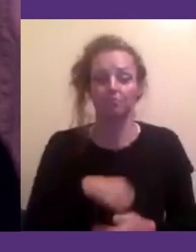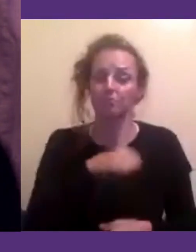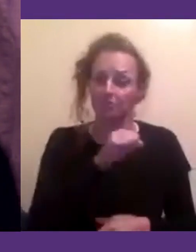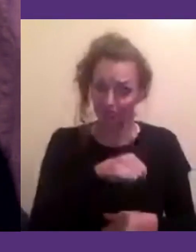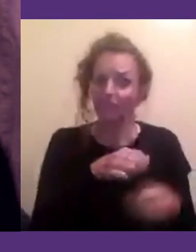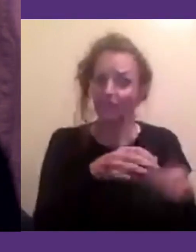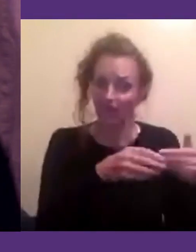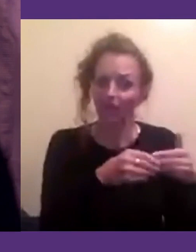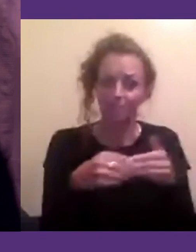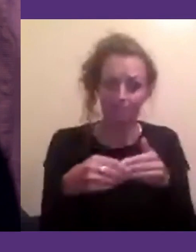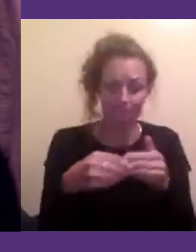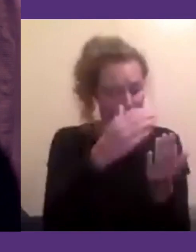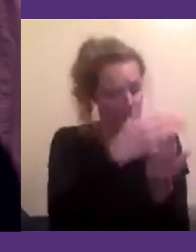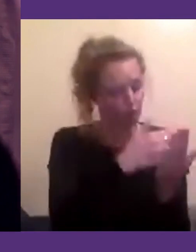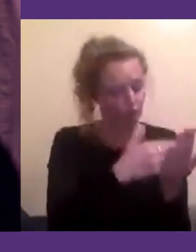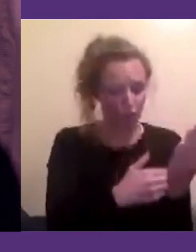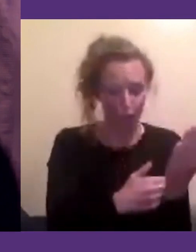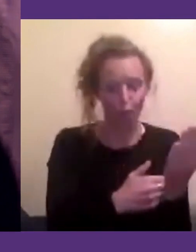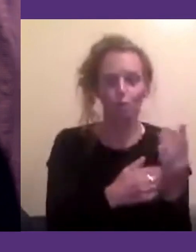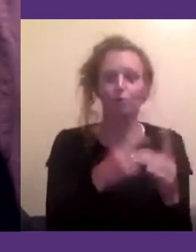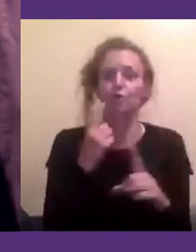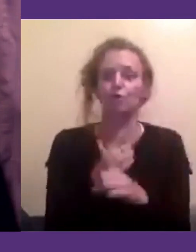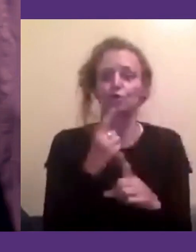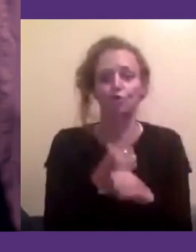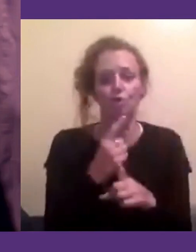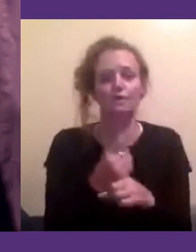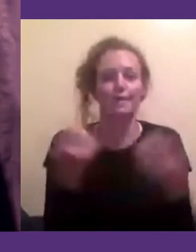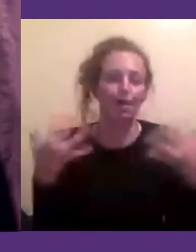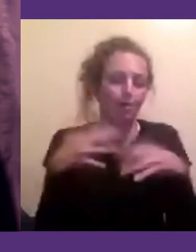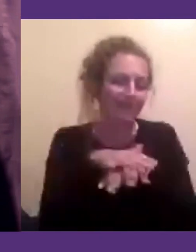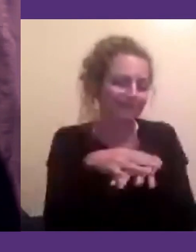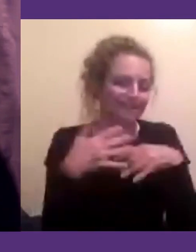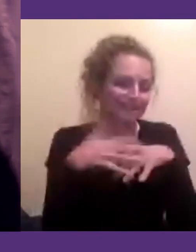perspectives. So it's all there, but really, as with lots of other